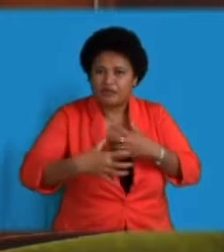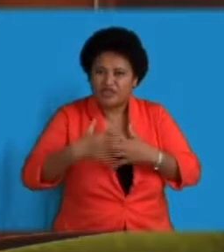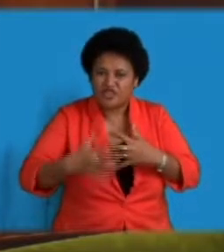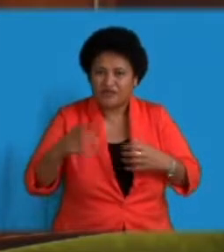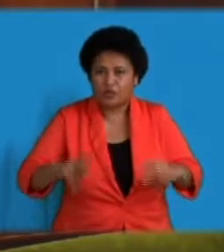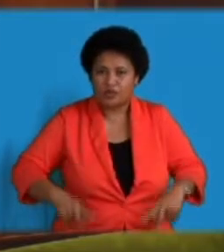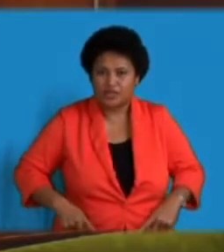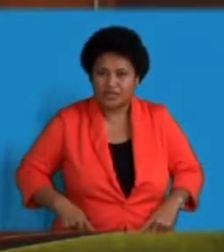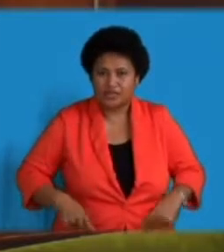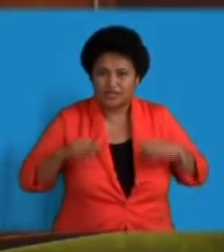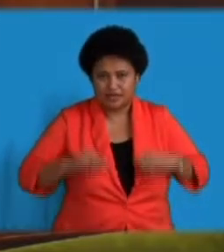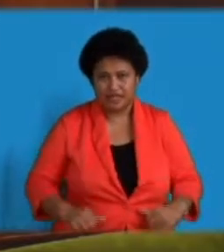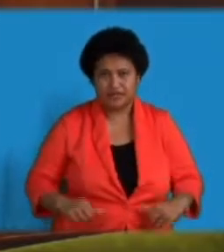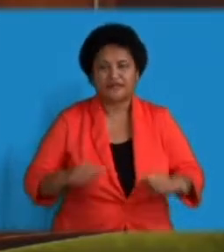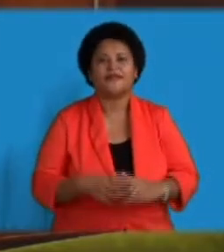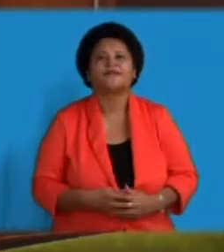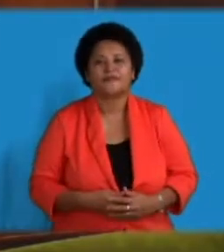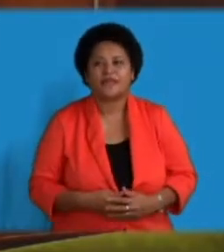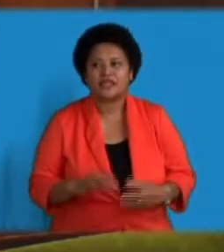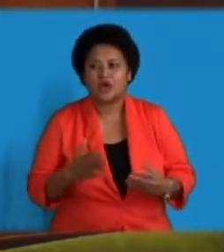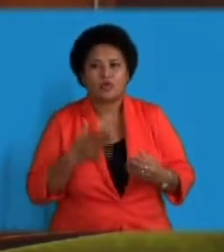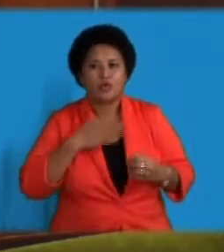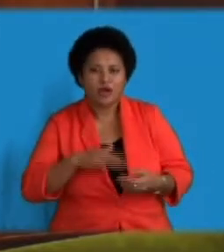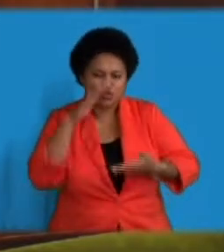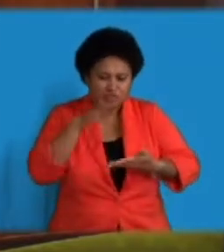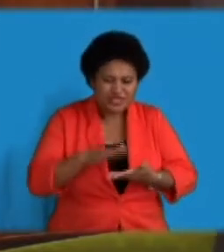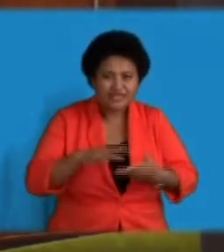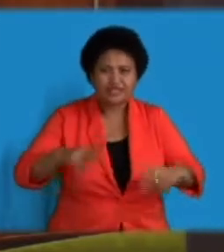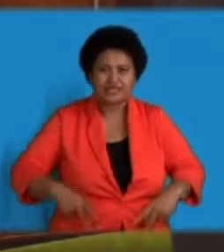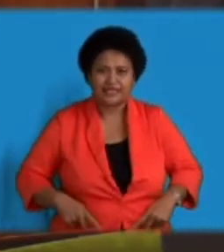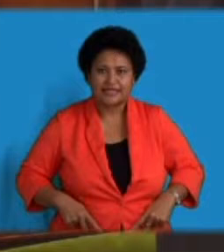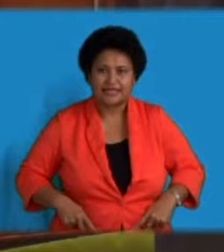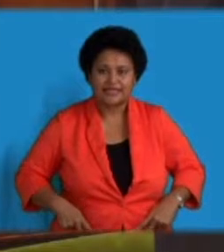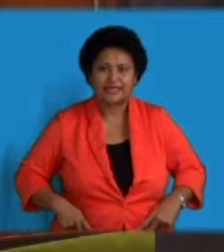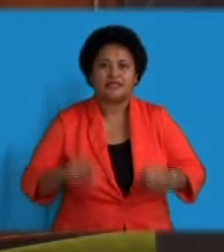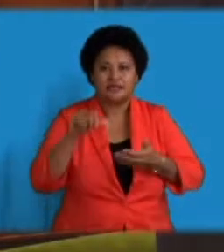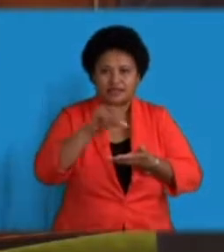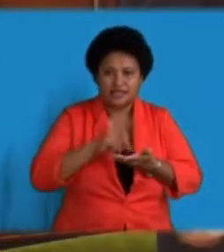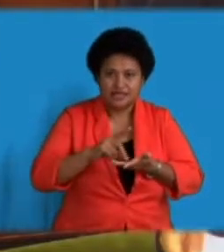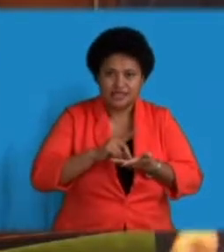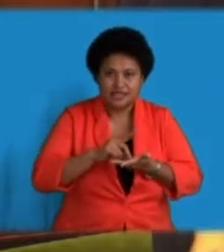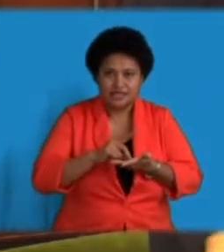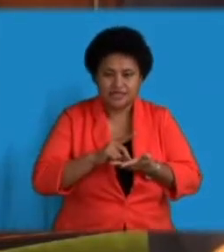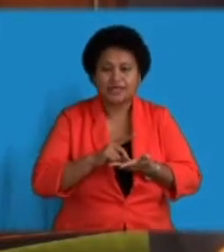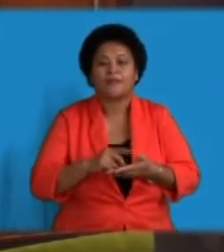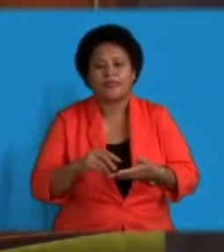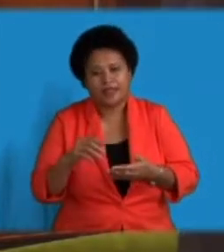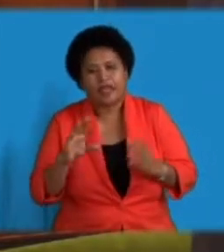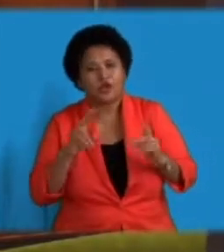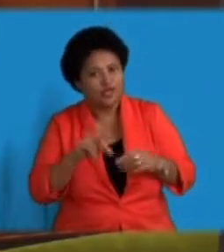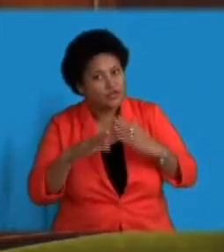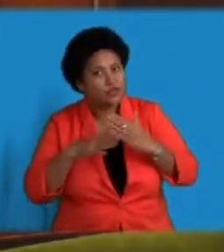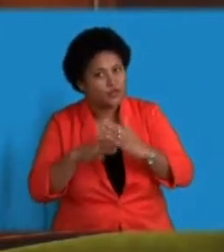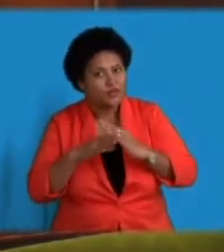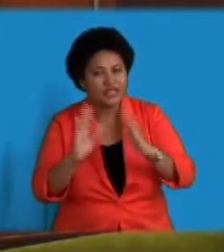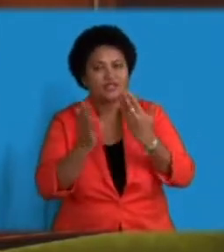of a national effort to reduce the impact of kidney diseases, and it requires a collaborative effort. Madam Speaker, hard to measure